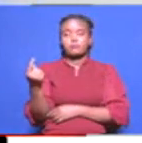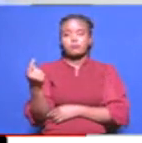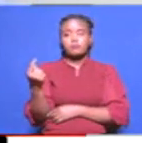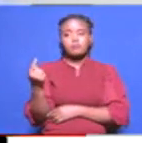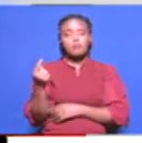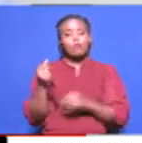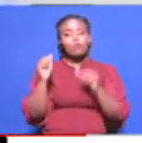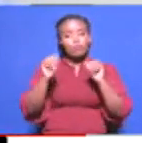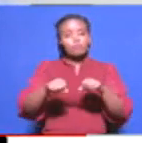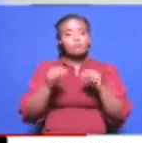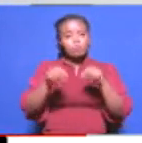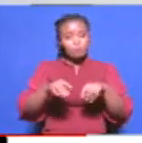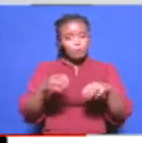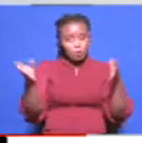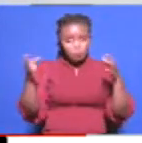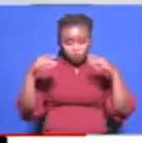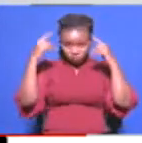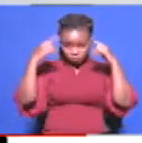yaweza kufaulu